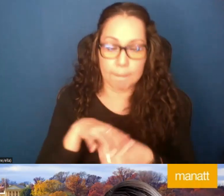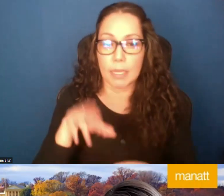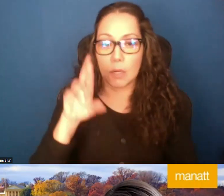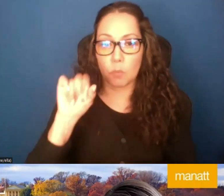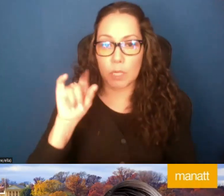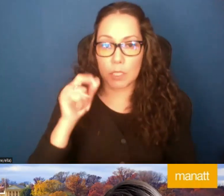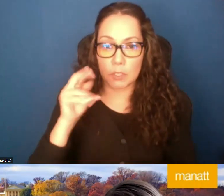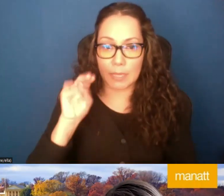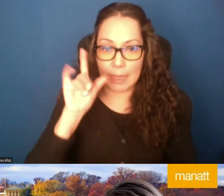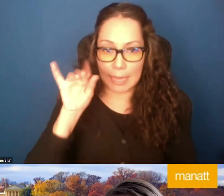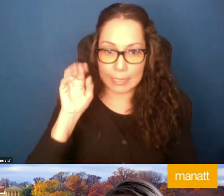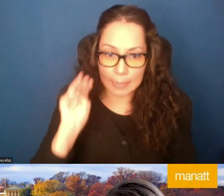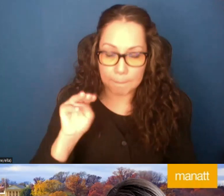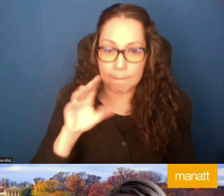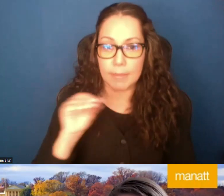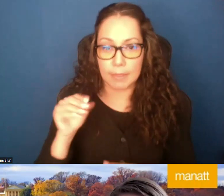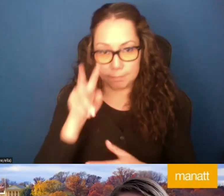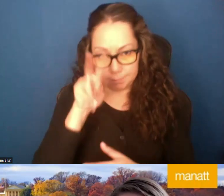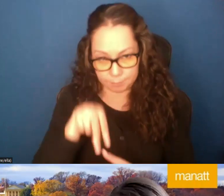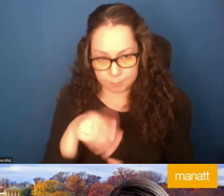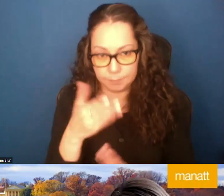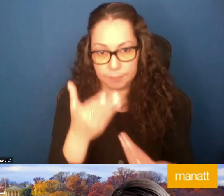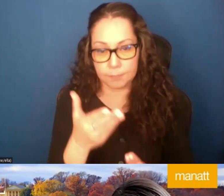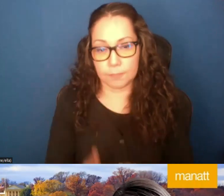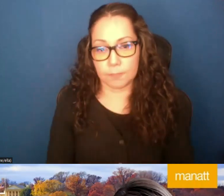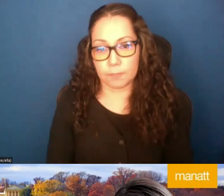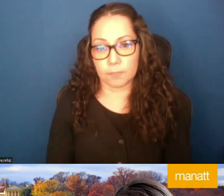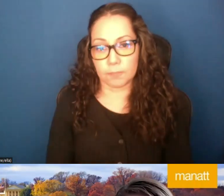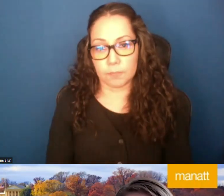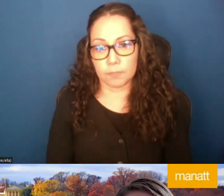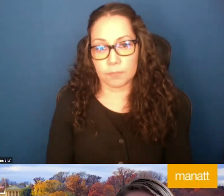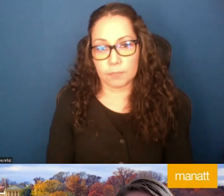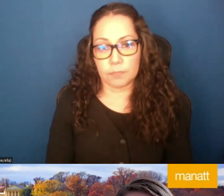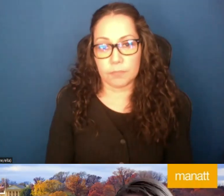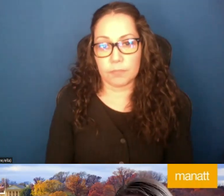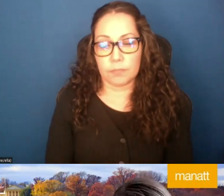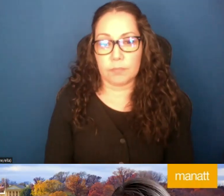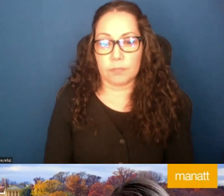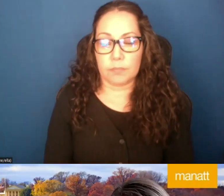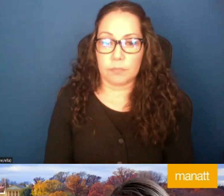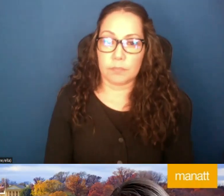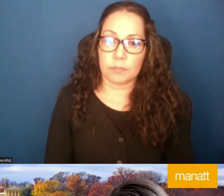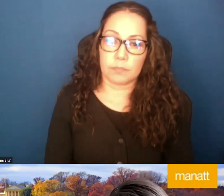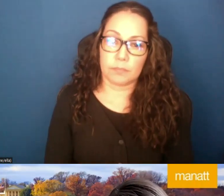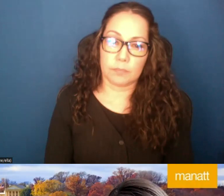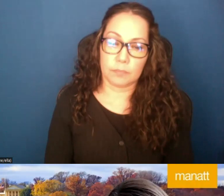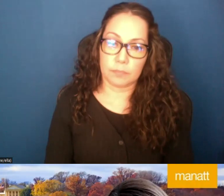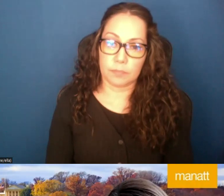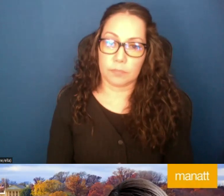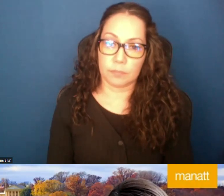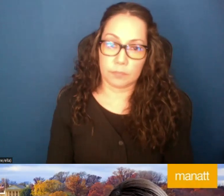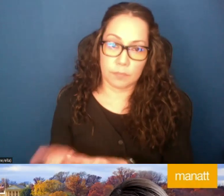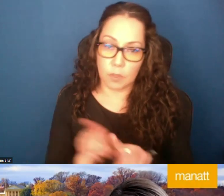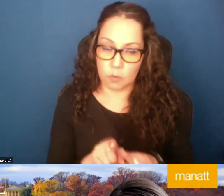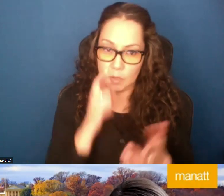provisions that acknowledge localized emergencies, and also that acknowledge variations